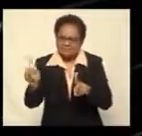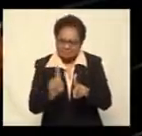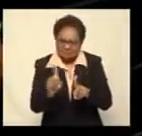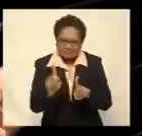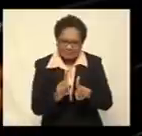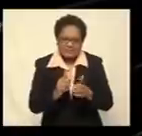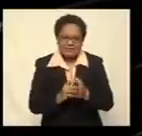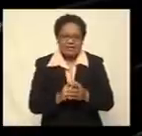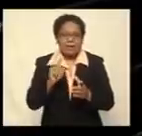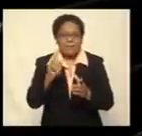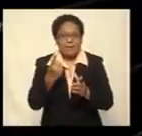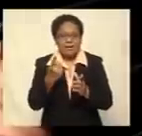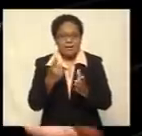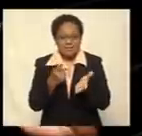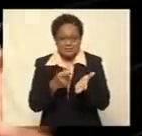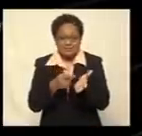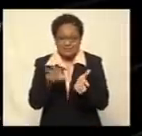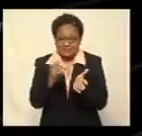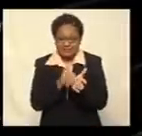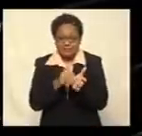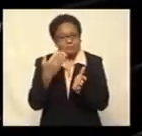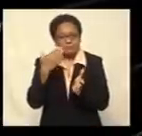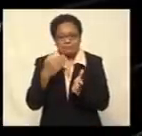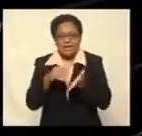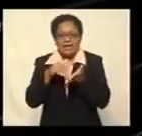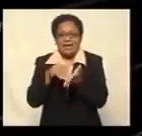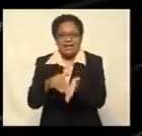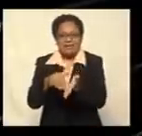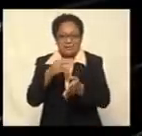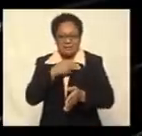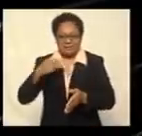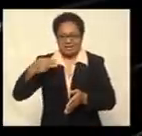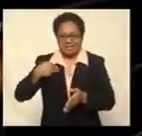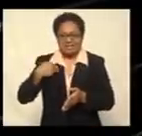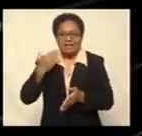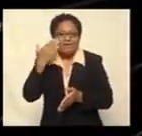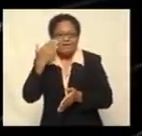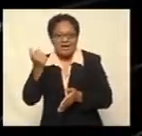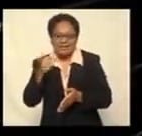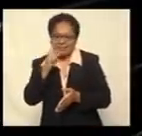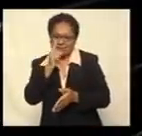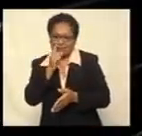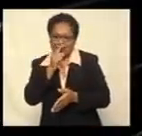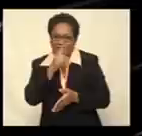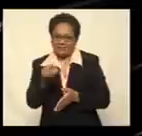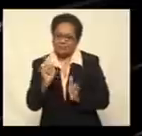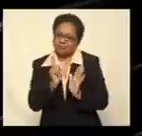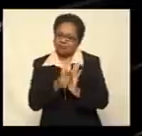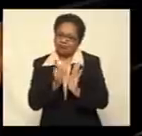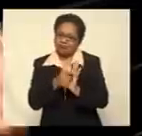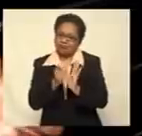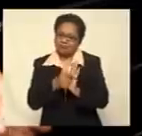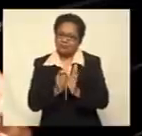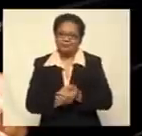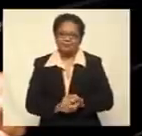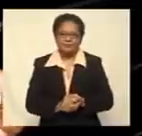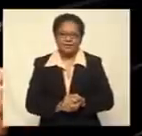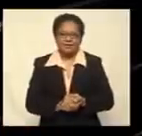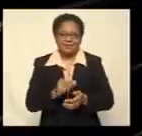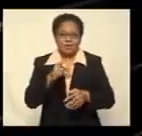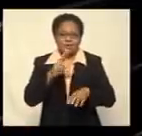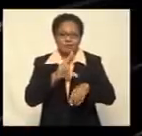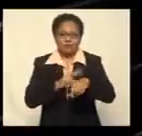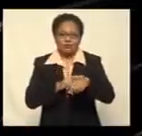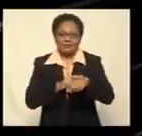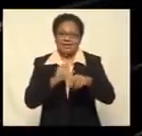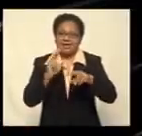provided that information in a matter of minutes after the doctors uploaded their KareFiji information. Now, Dr. Fong said there